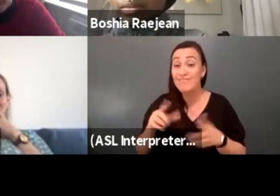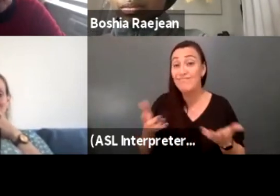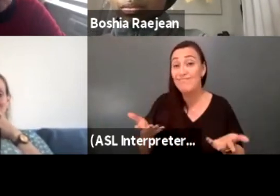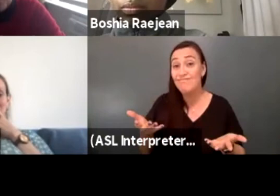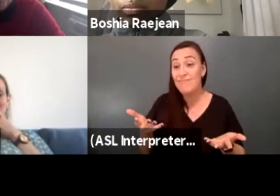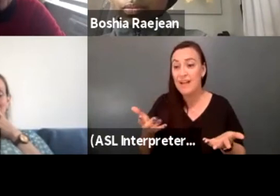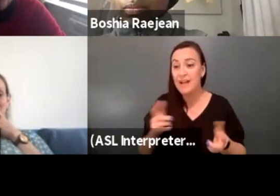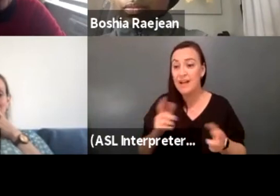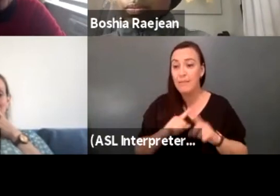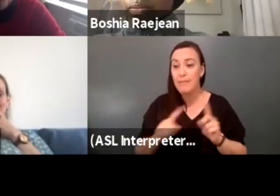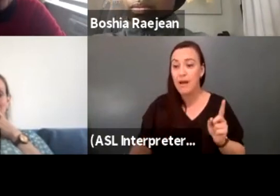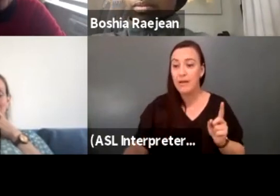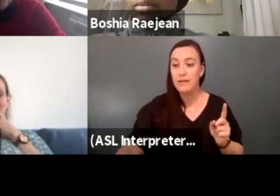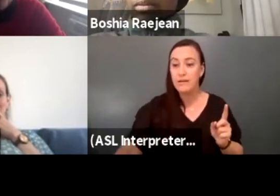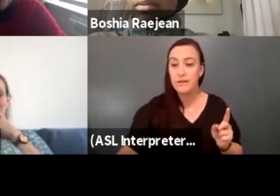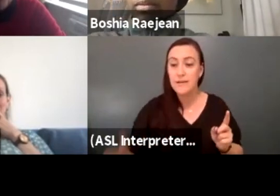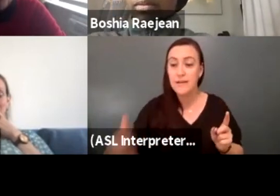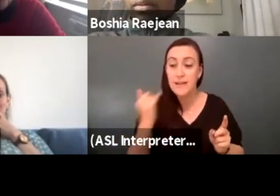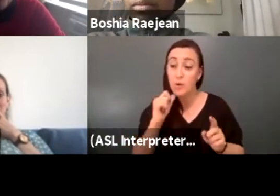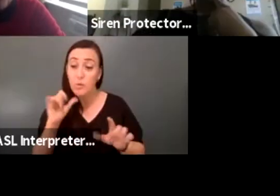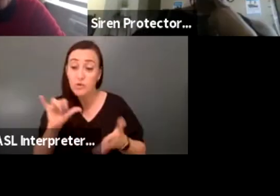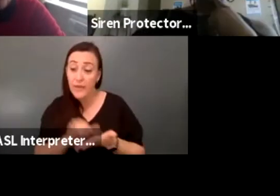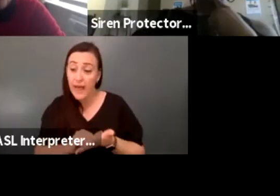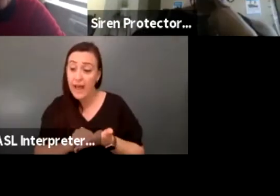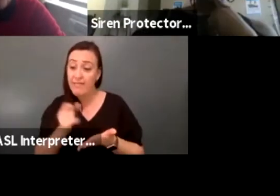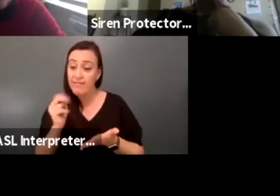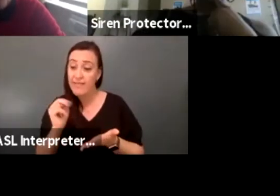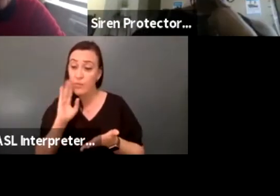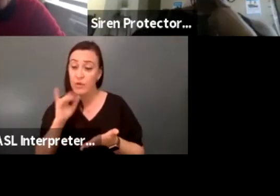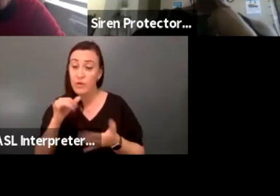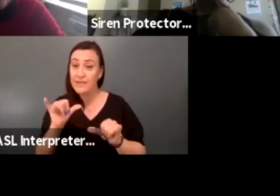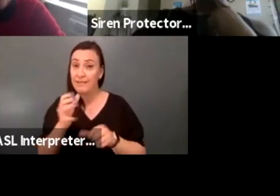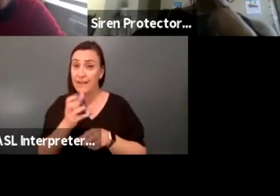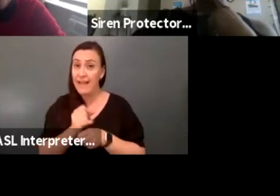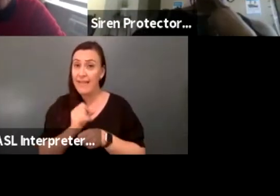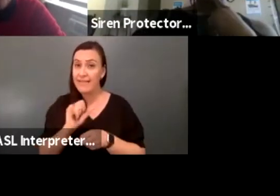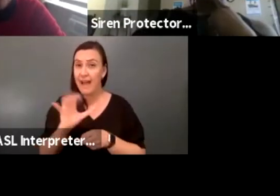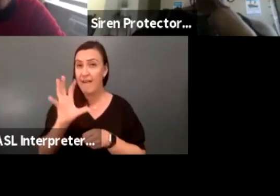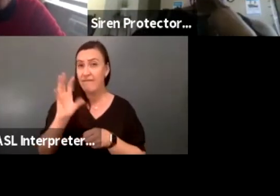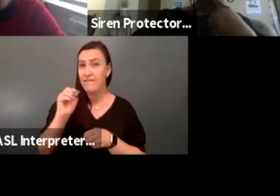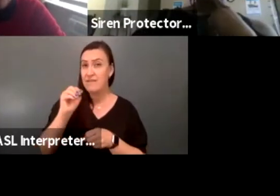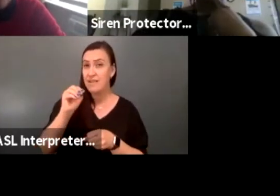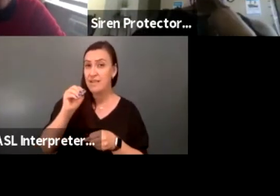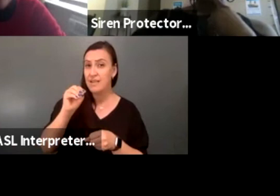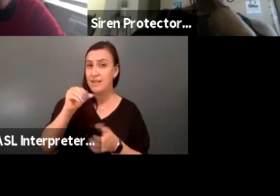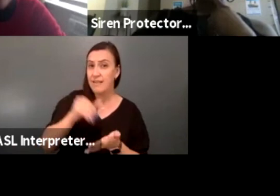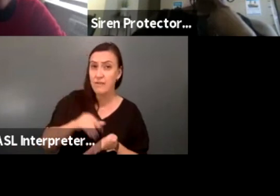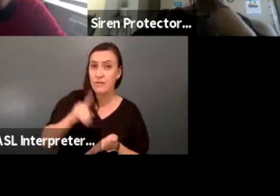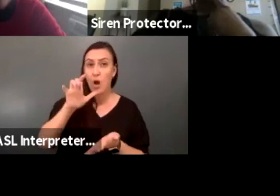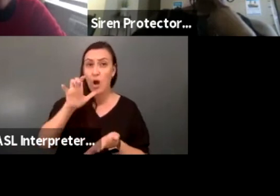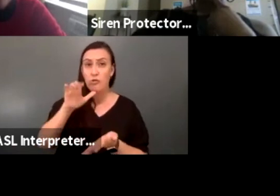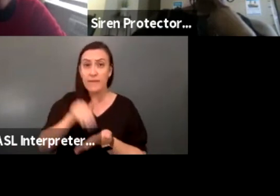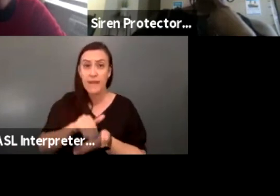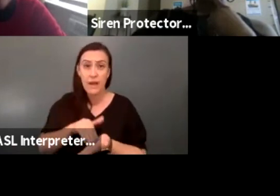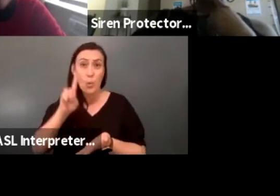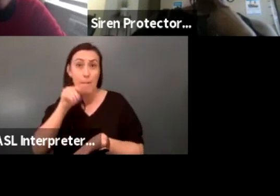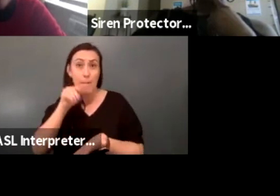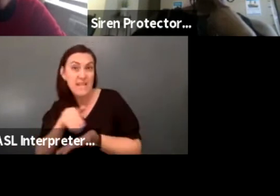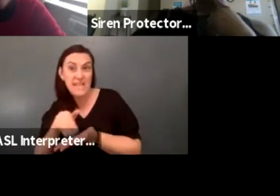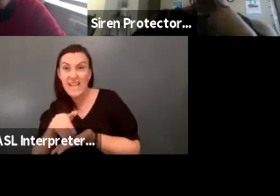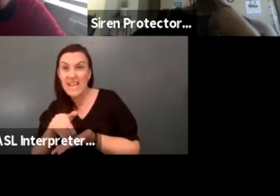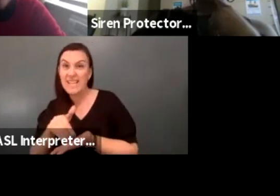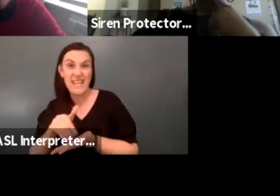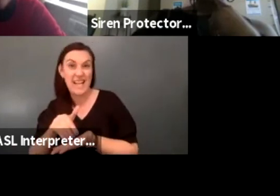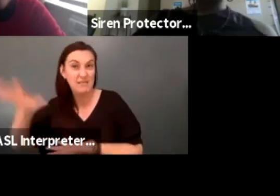But if you don't do it, will you still get that 50, 100, 1 million, thousands